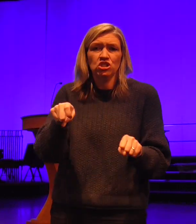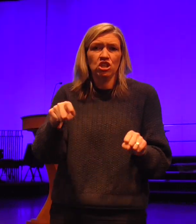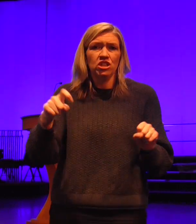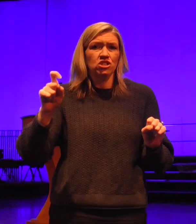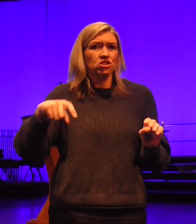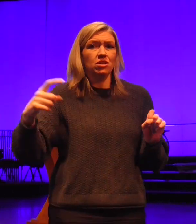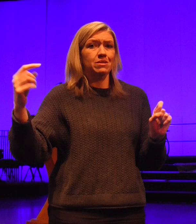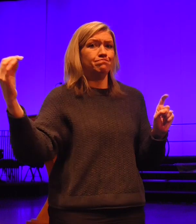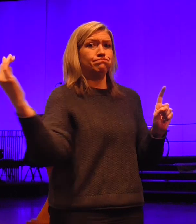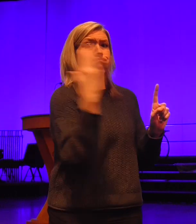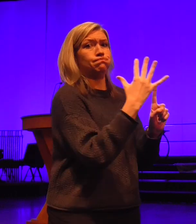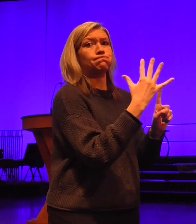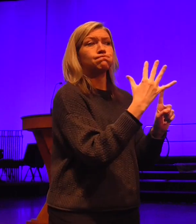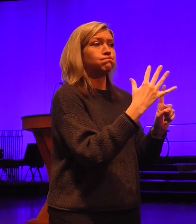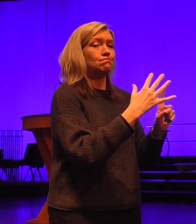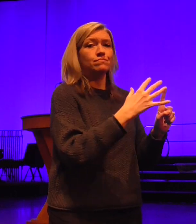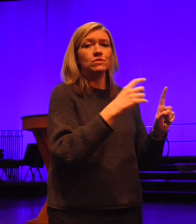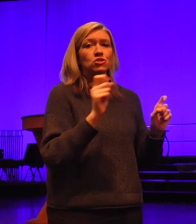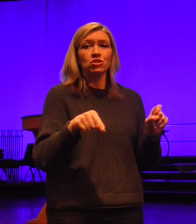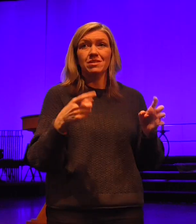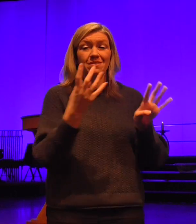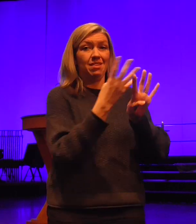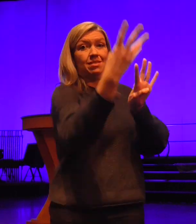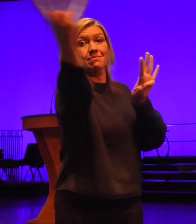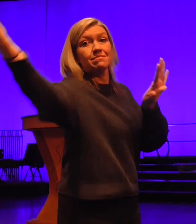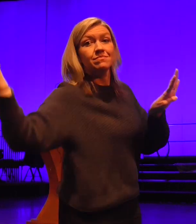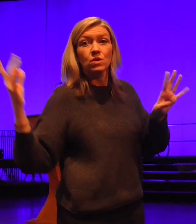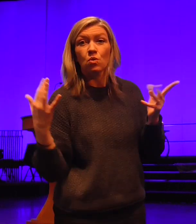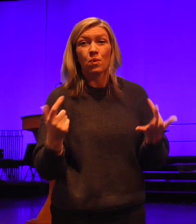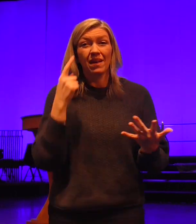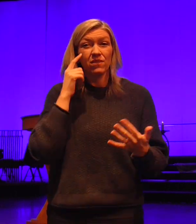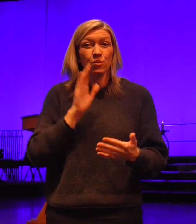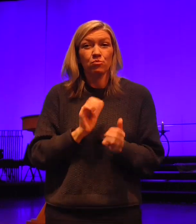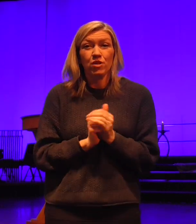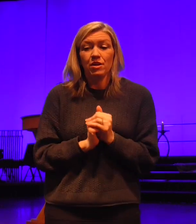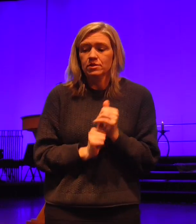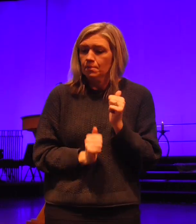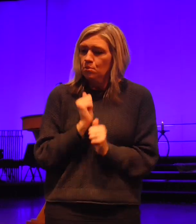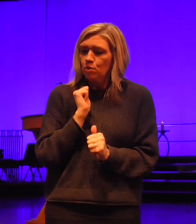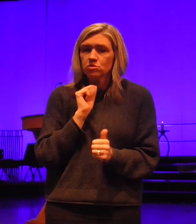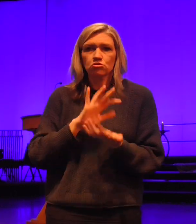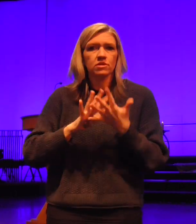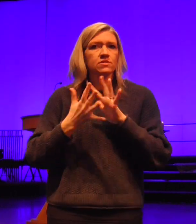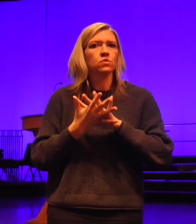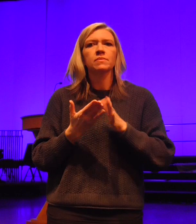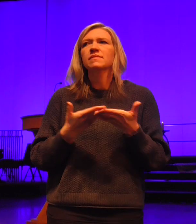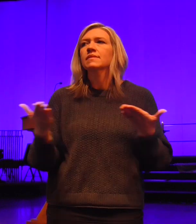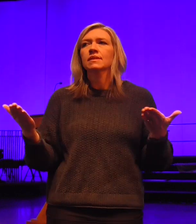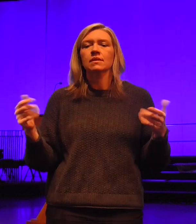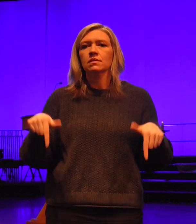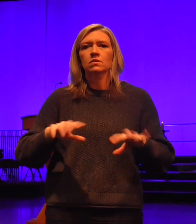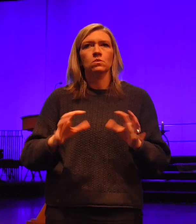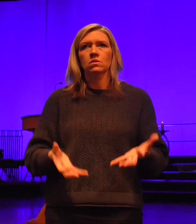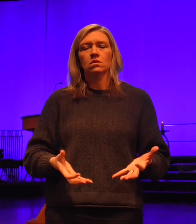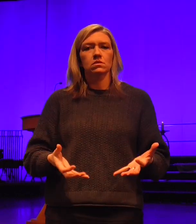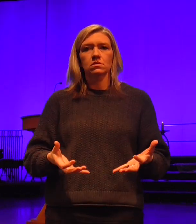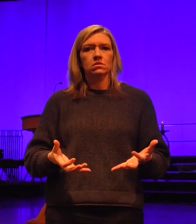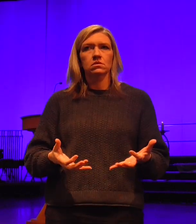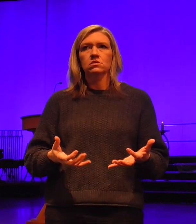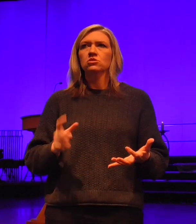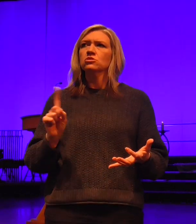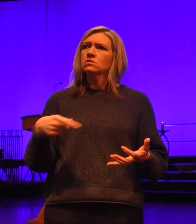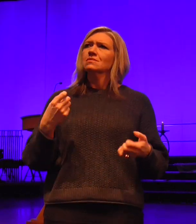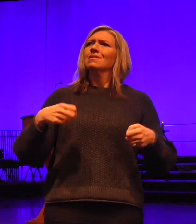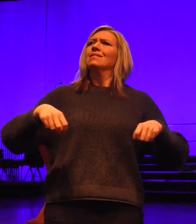We should be all in lines waiting to be prayed for, because it is the most transformative thing in the world to allow ourselves